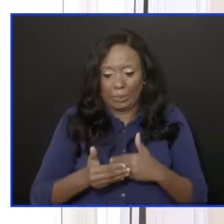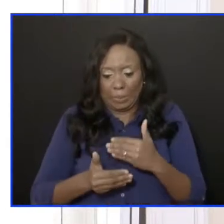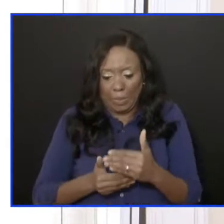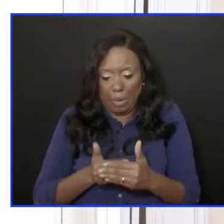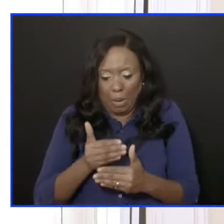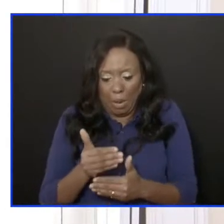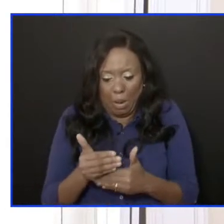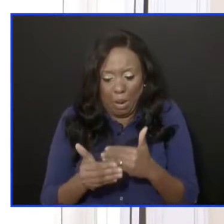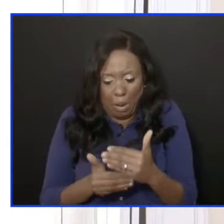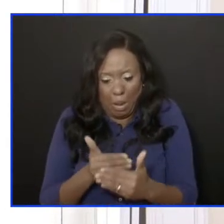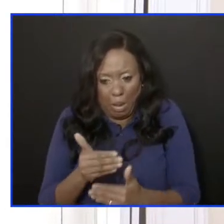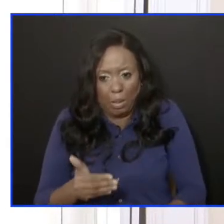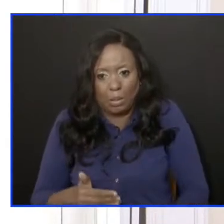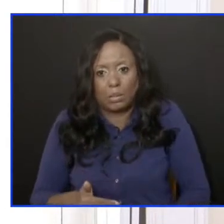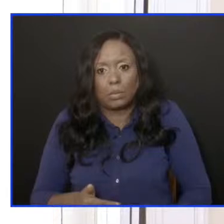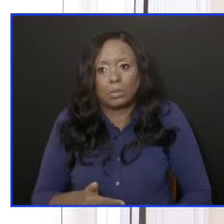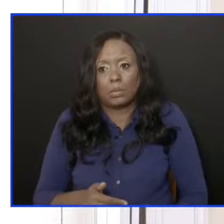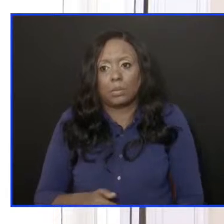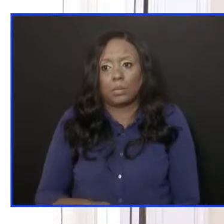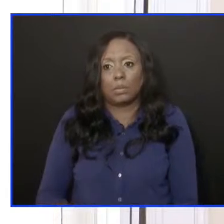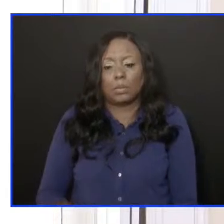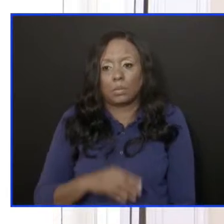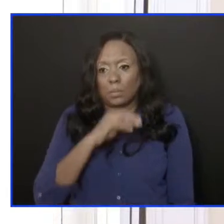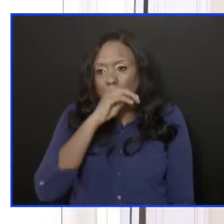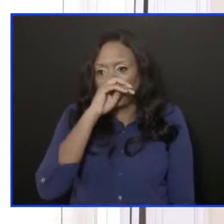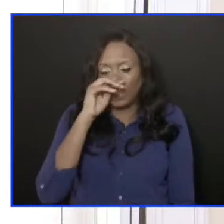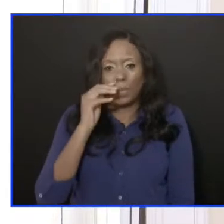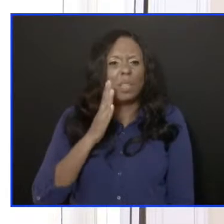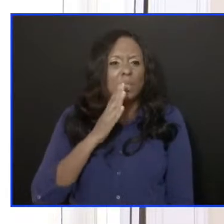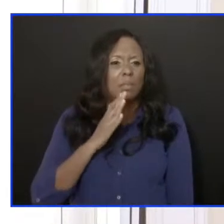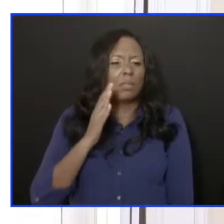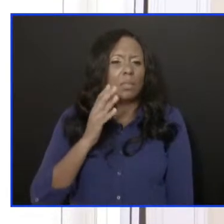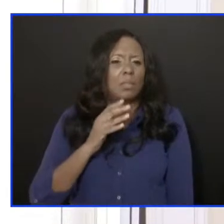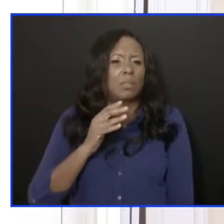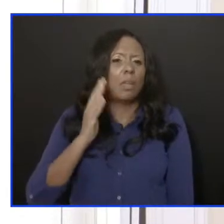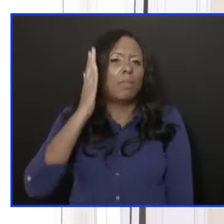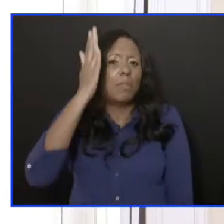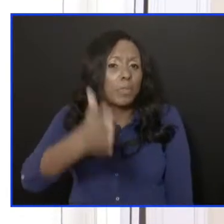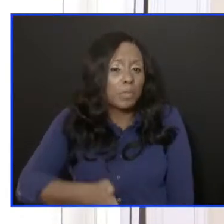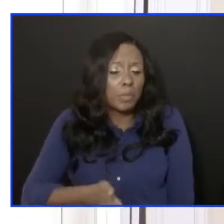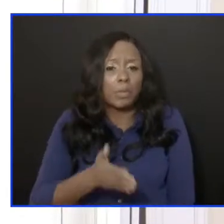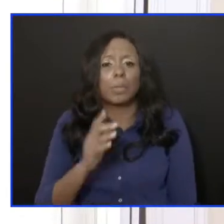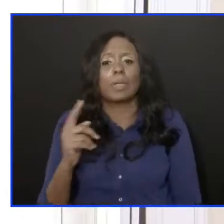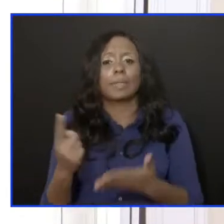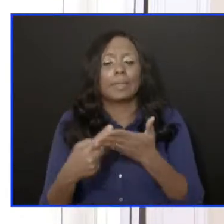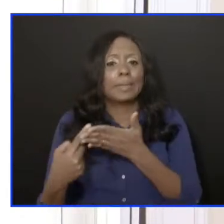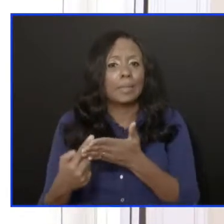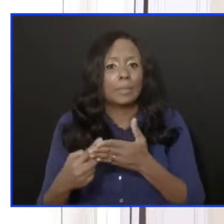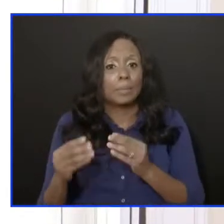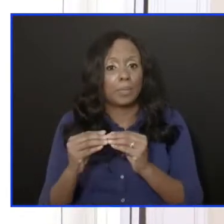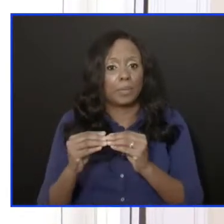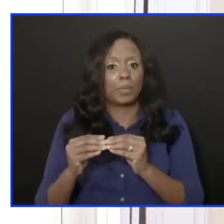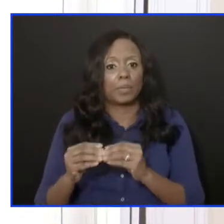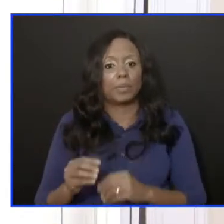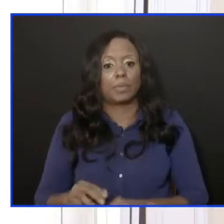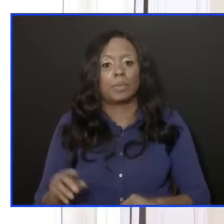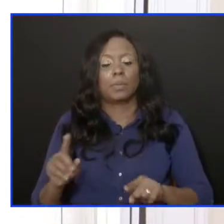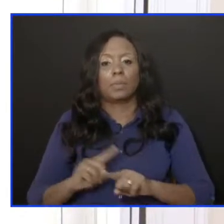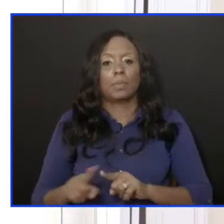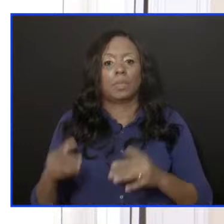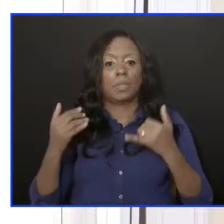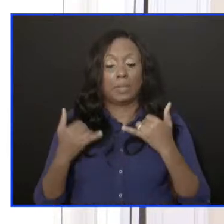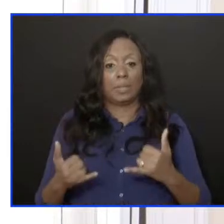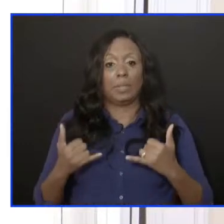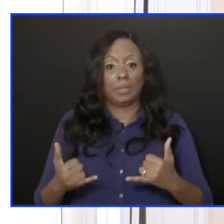ago. And we'll have more to say on that in the future. But with respect to where we are with the